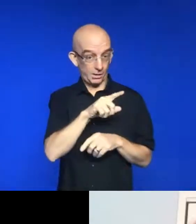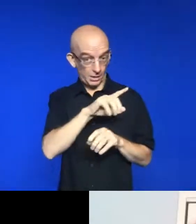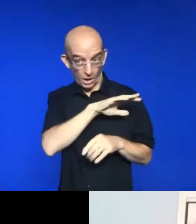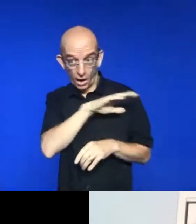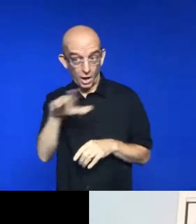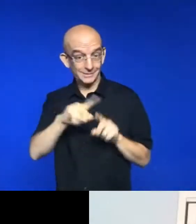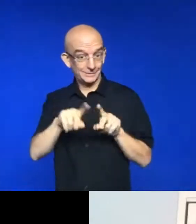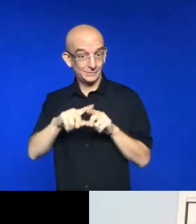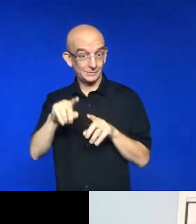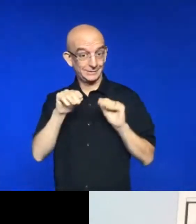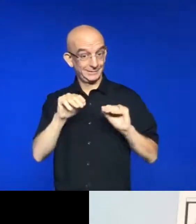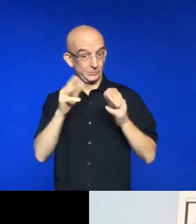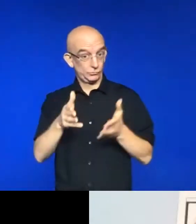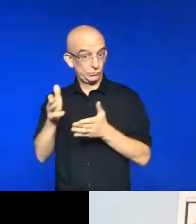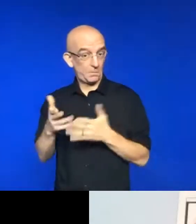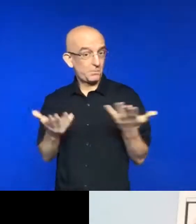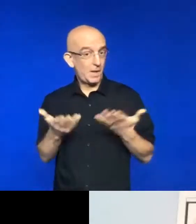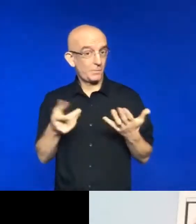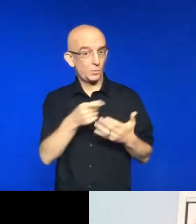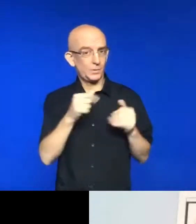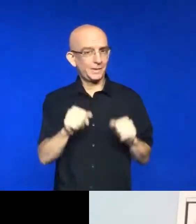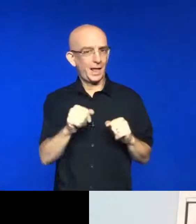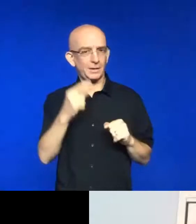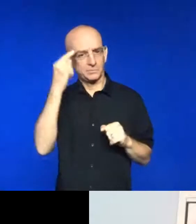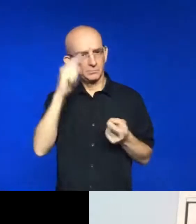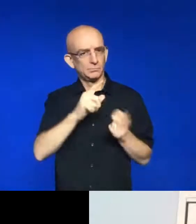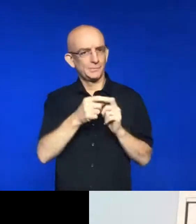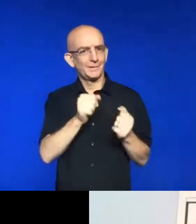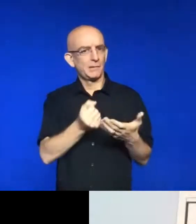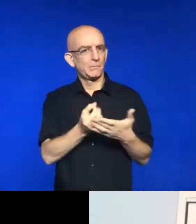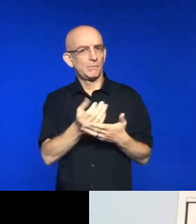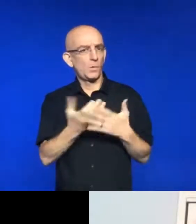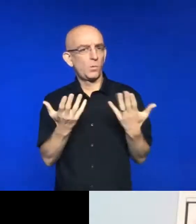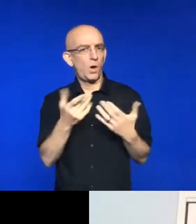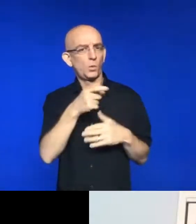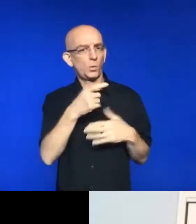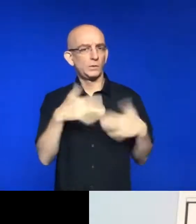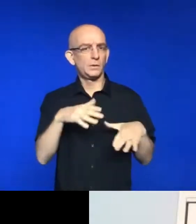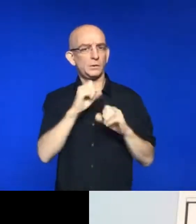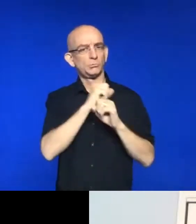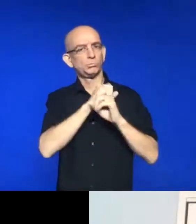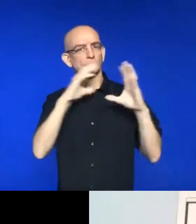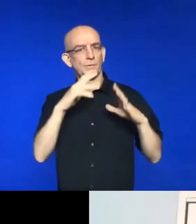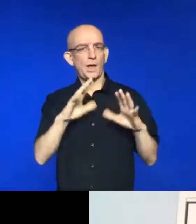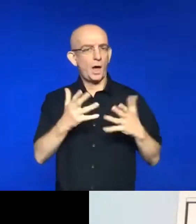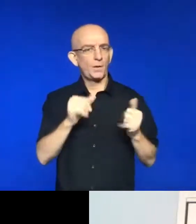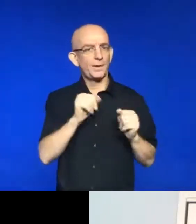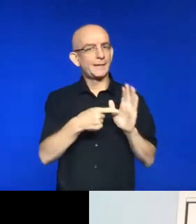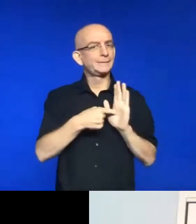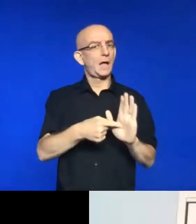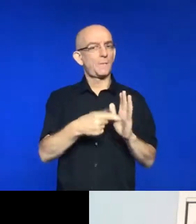and maybe give an example so that people can see that it's not magic, and that it is really possible to